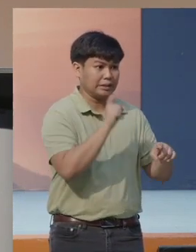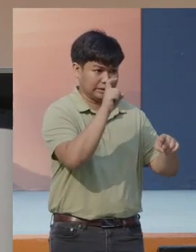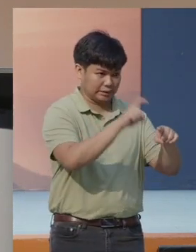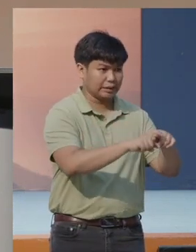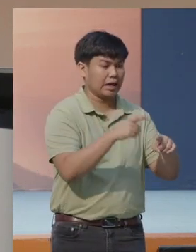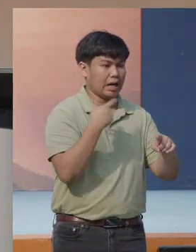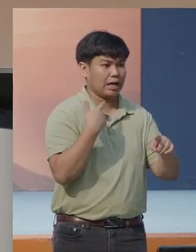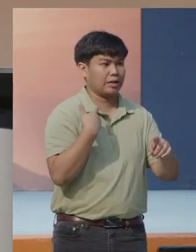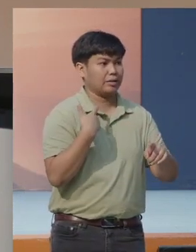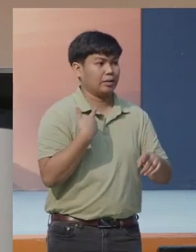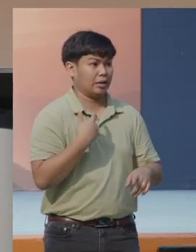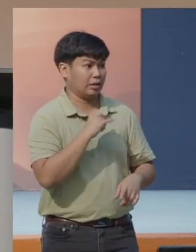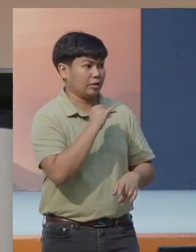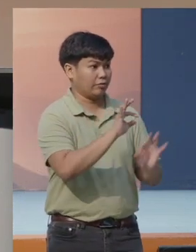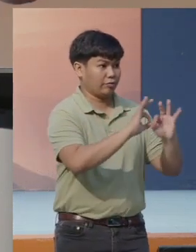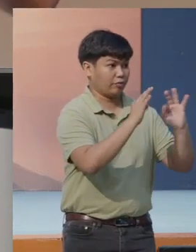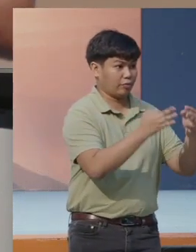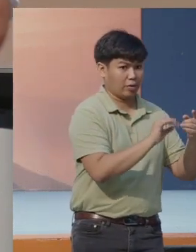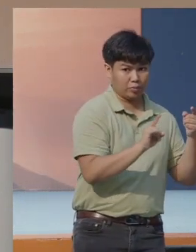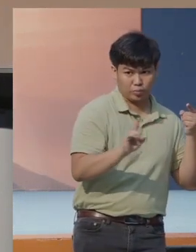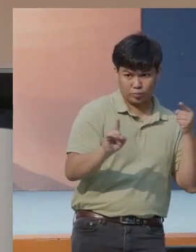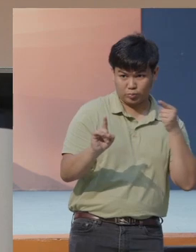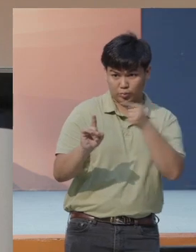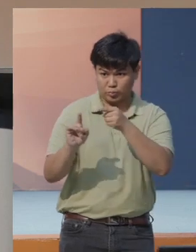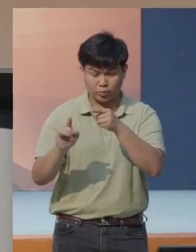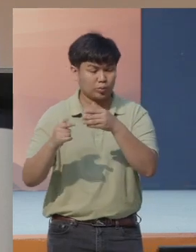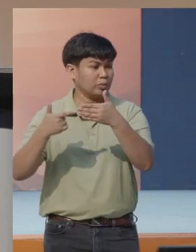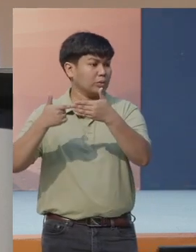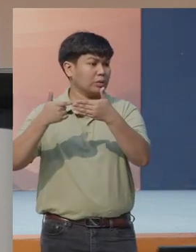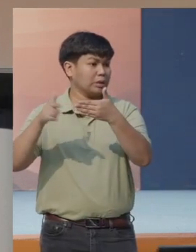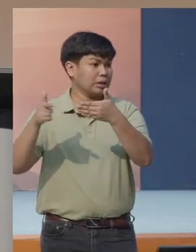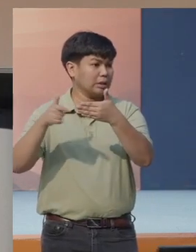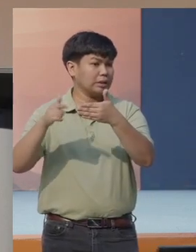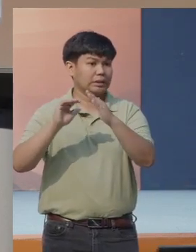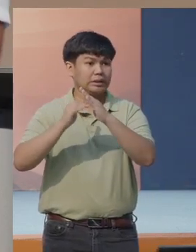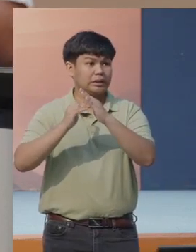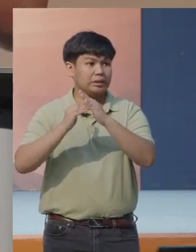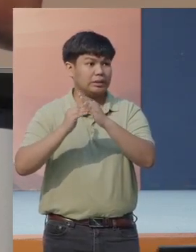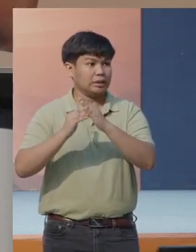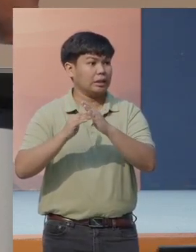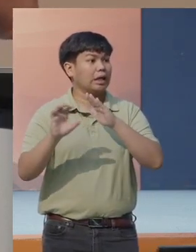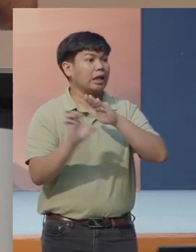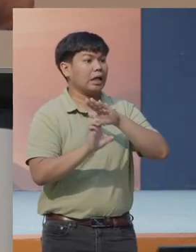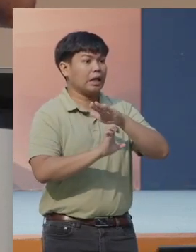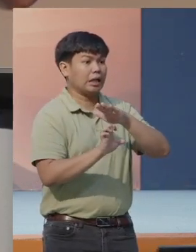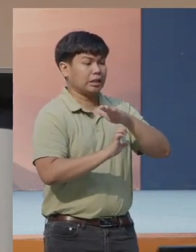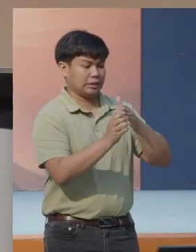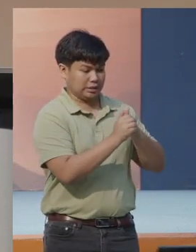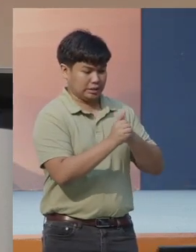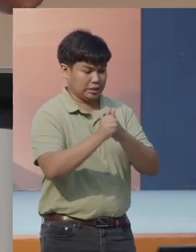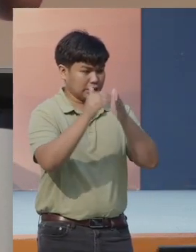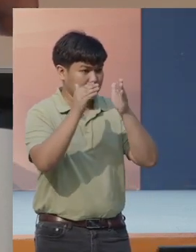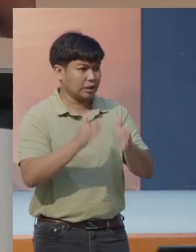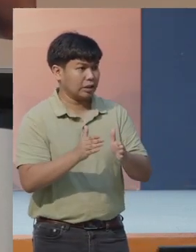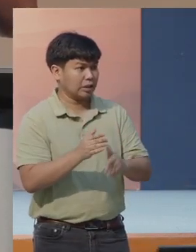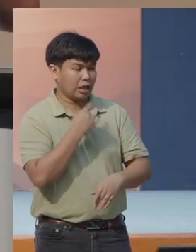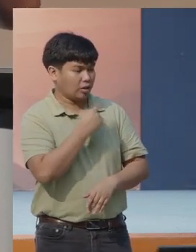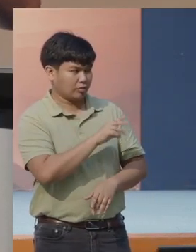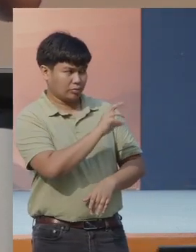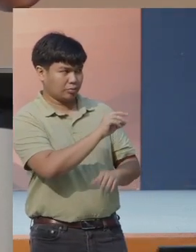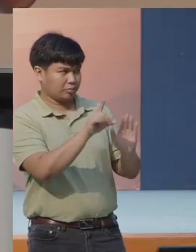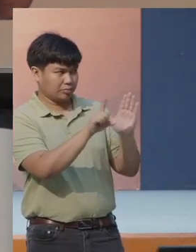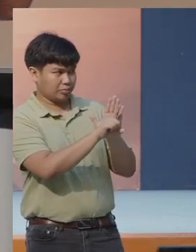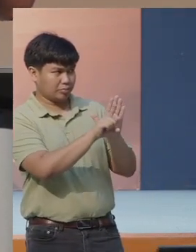manslayer, they shall not give up the manslayer into his hand, because he struck his neighbor